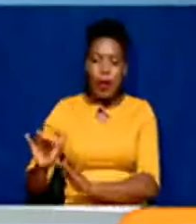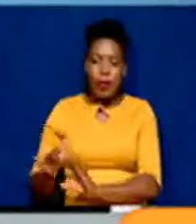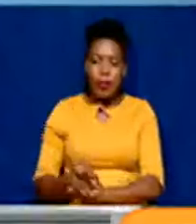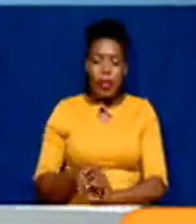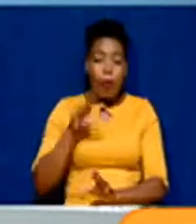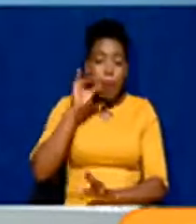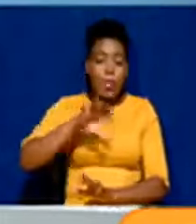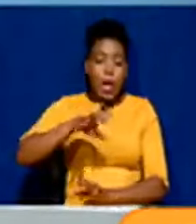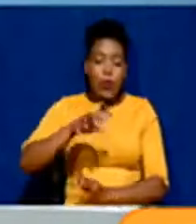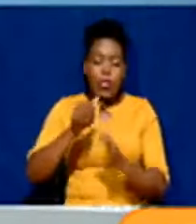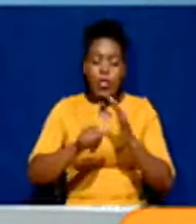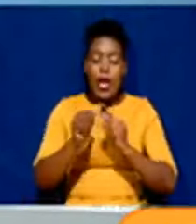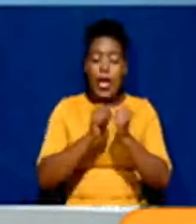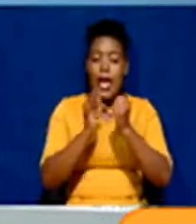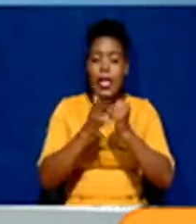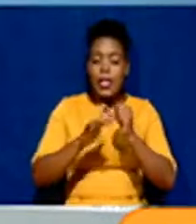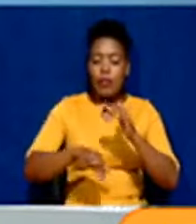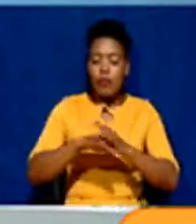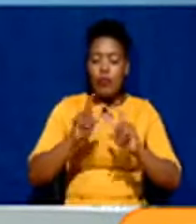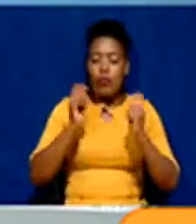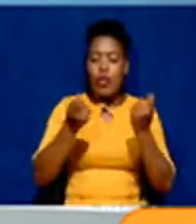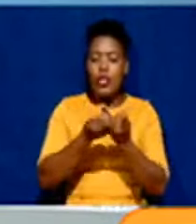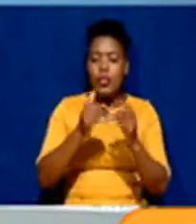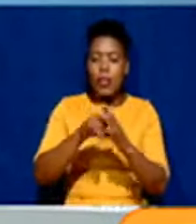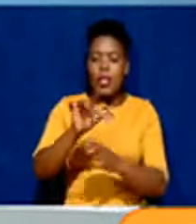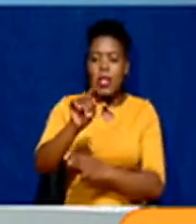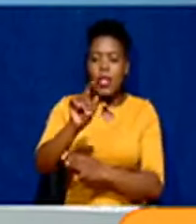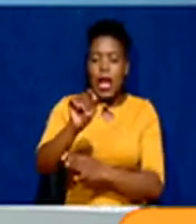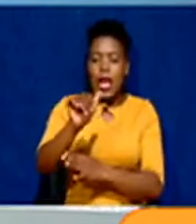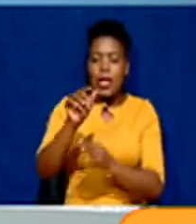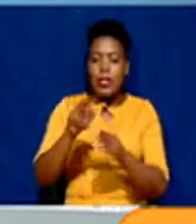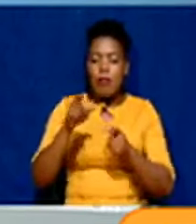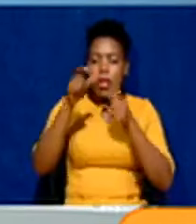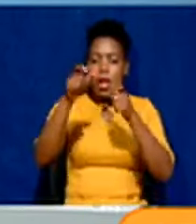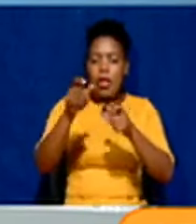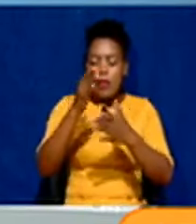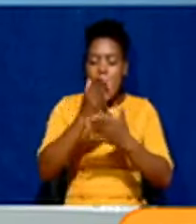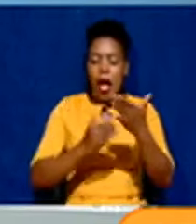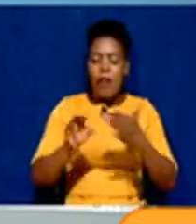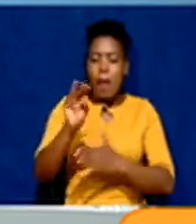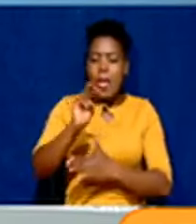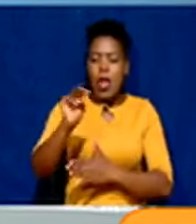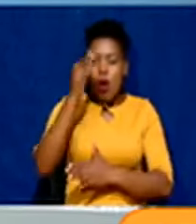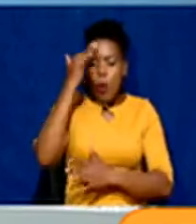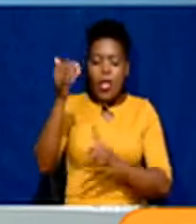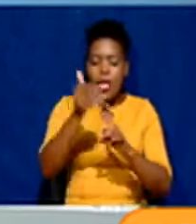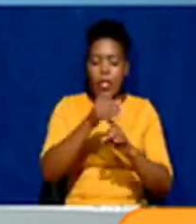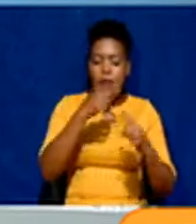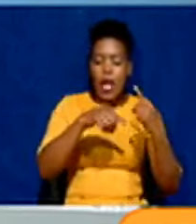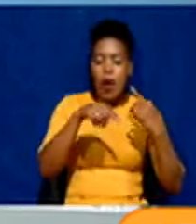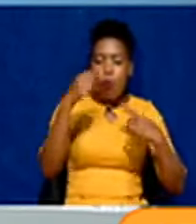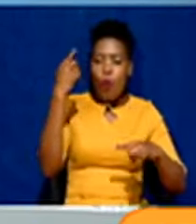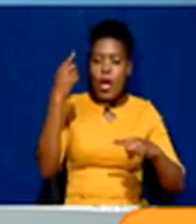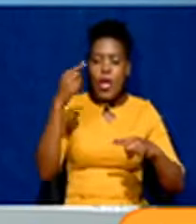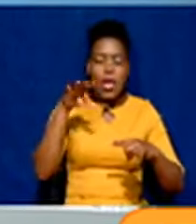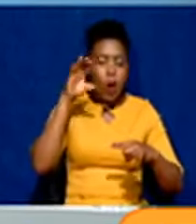And the Mombasa County under-19 football team in the Talanta Hella football tournament has been awarded R500,000 for their achievement in clinching the Coast